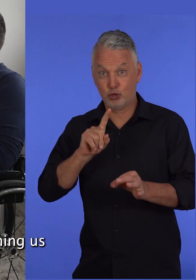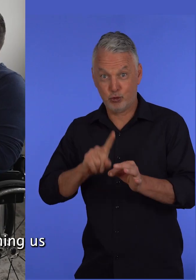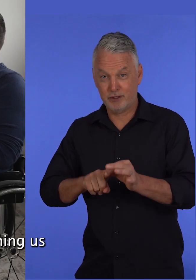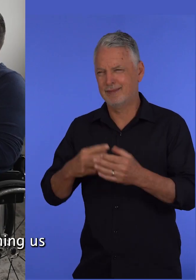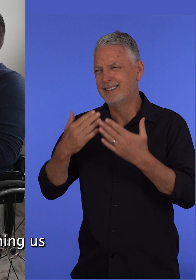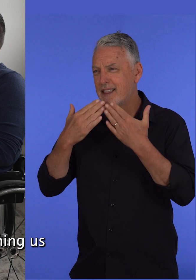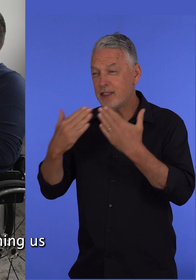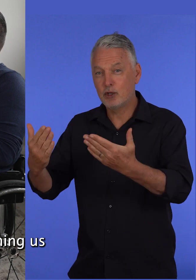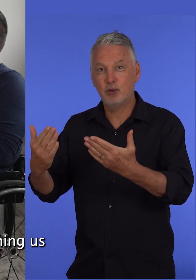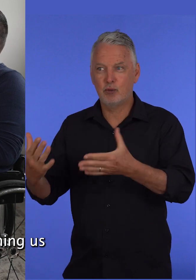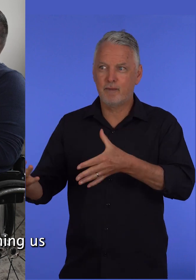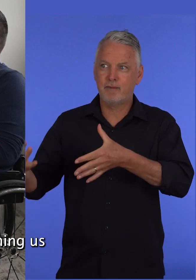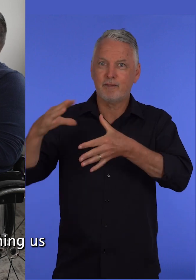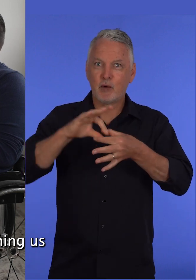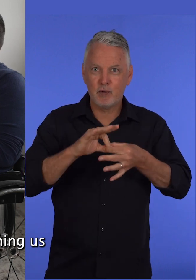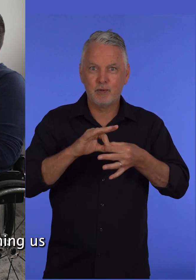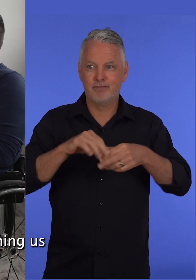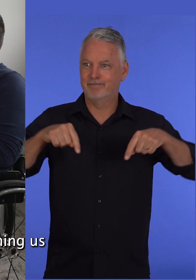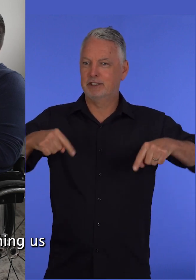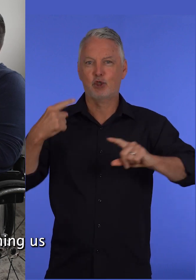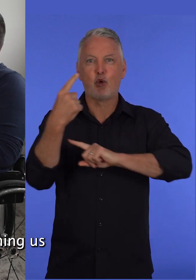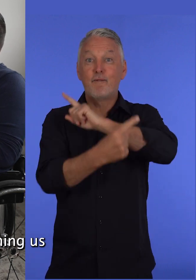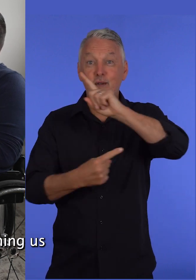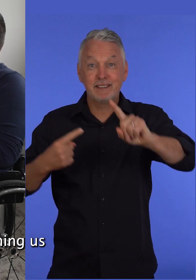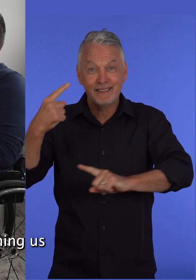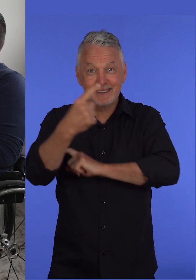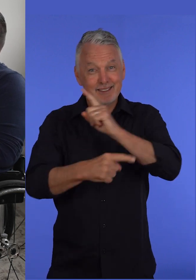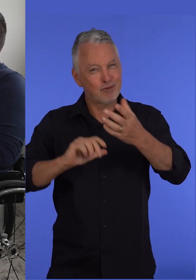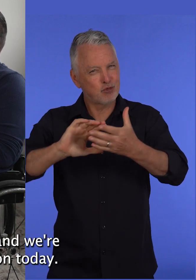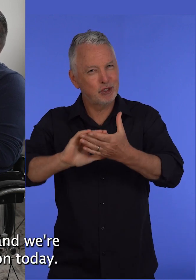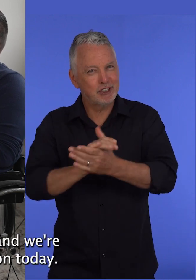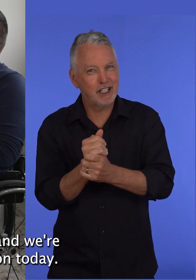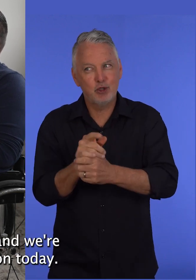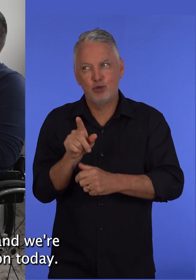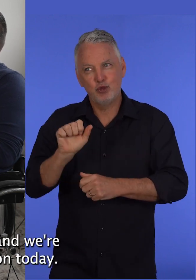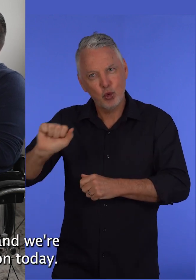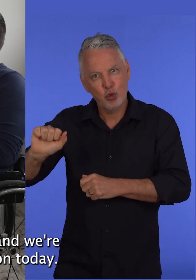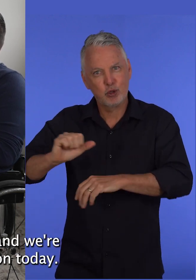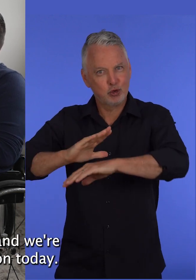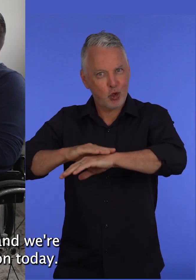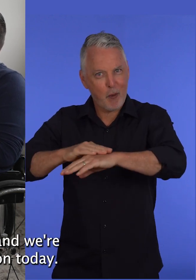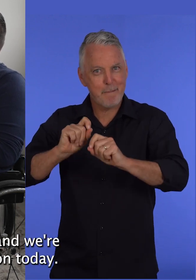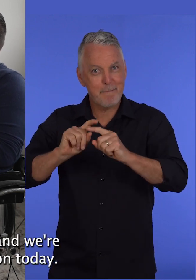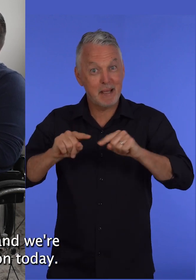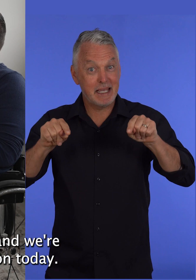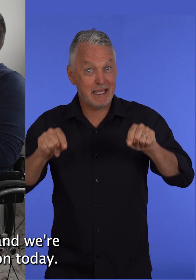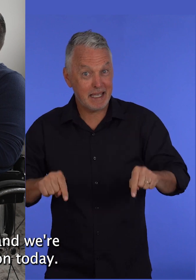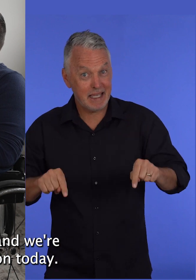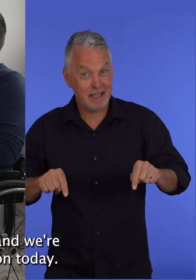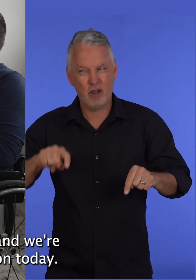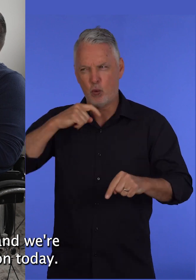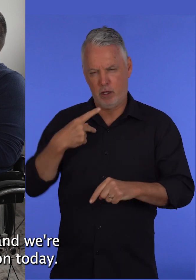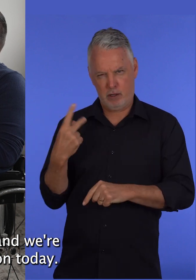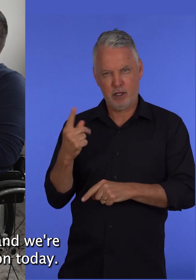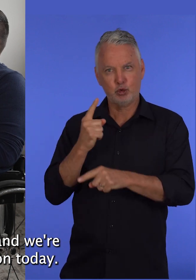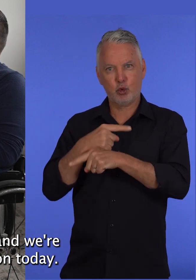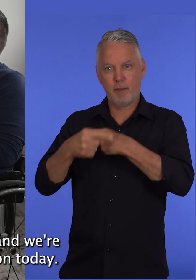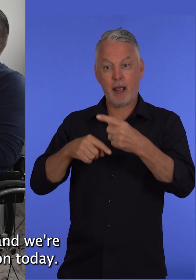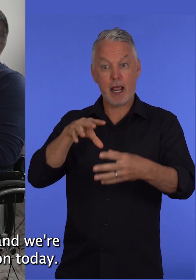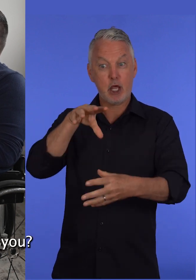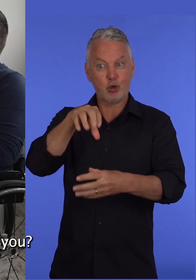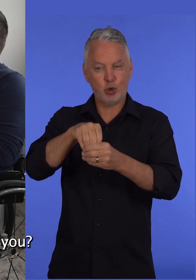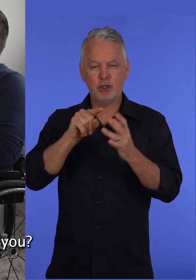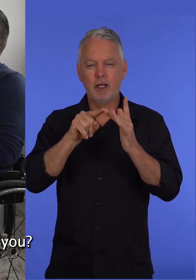So Kurt, thank you so much for joining us at the family conference. We're so excited that you're here, and we're going to share a lot about inclusion